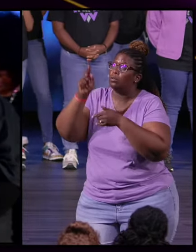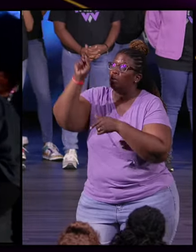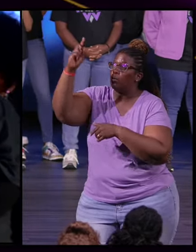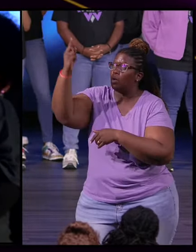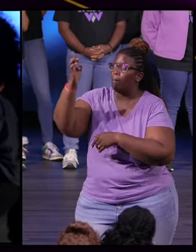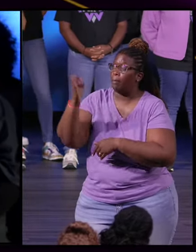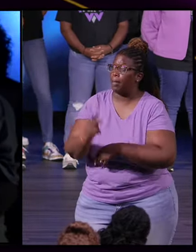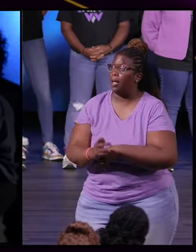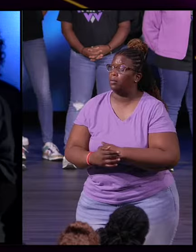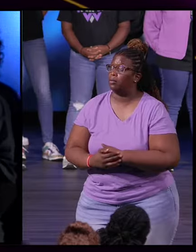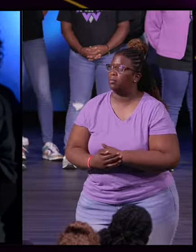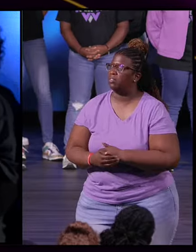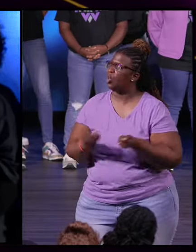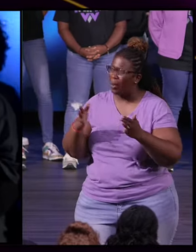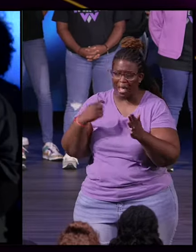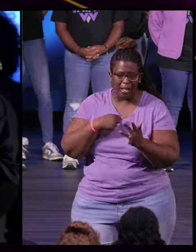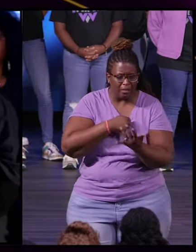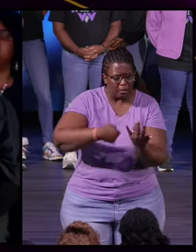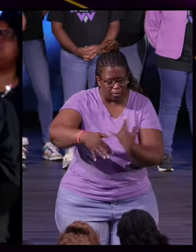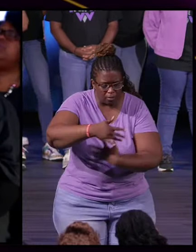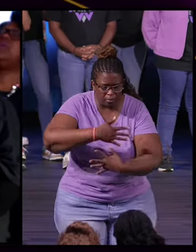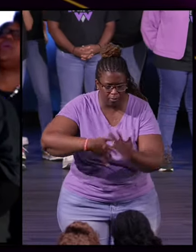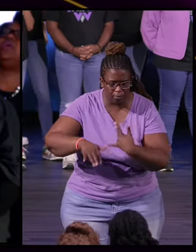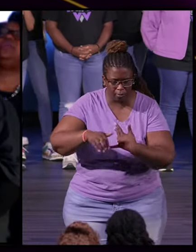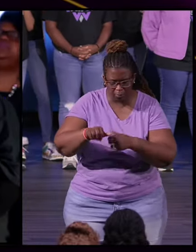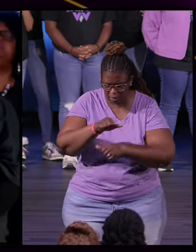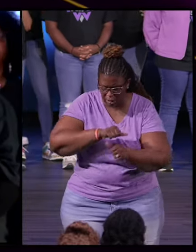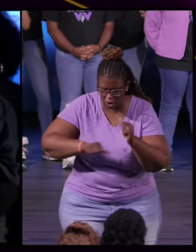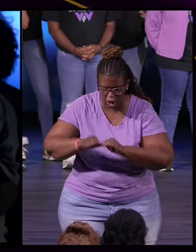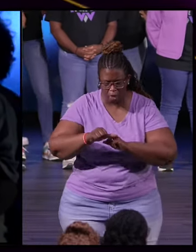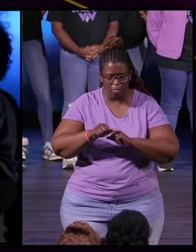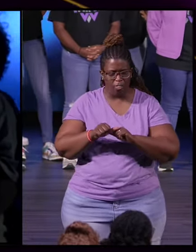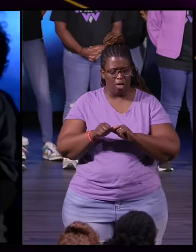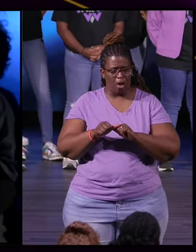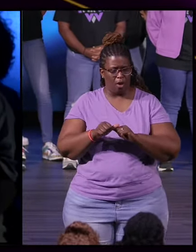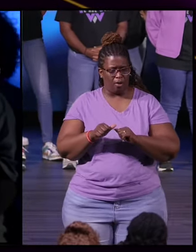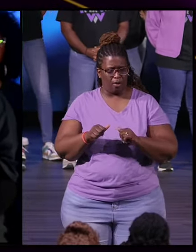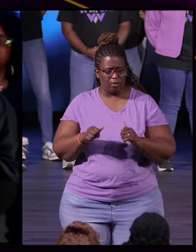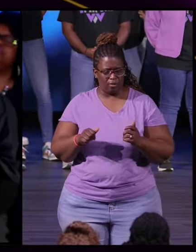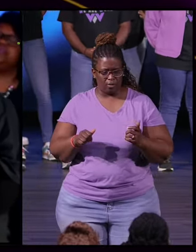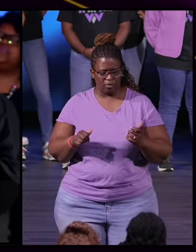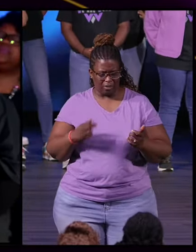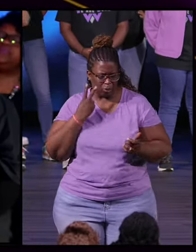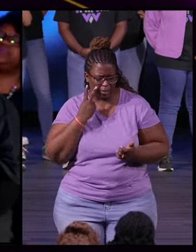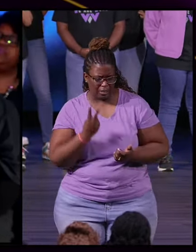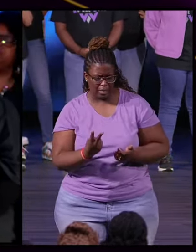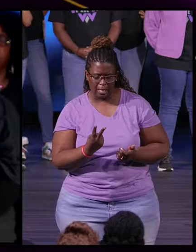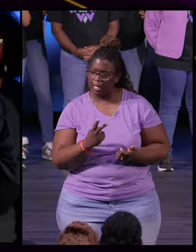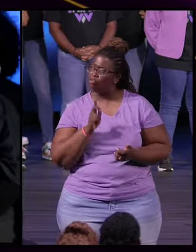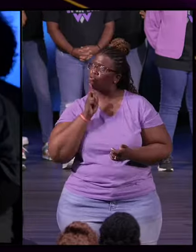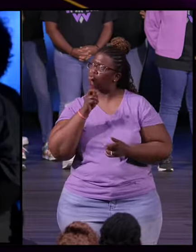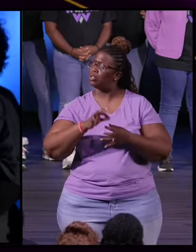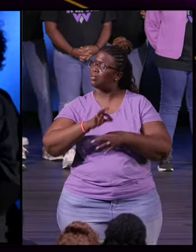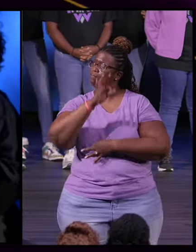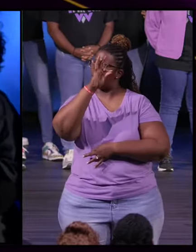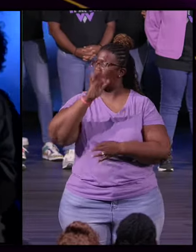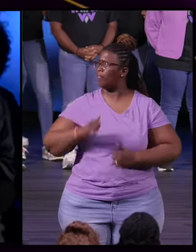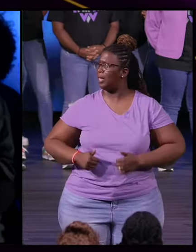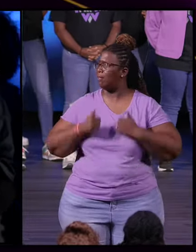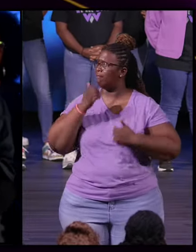us to commune with each other. Allow us to fellowship with each other. Allow us to see the true spirit of the living